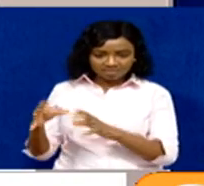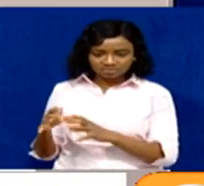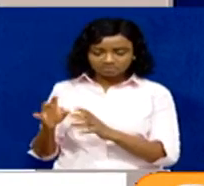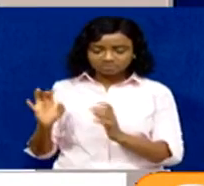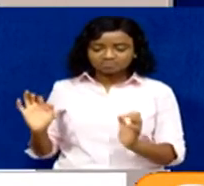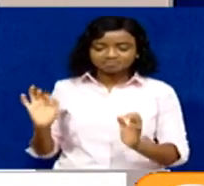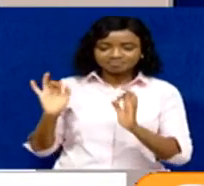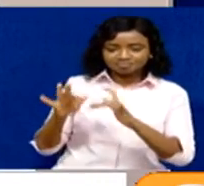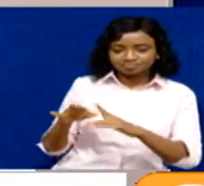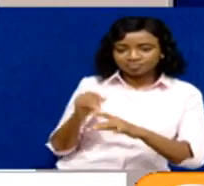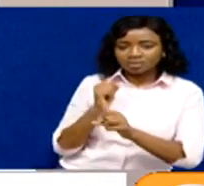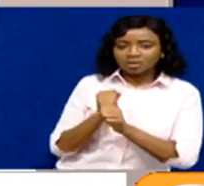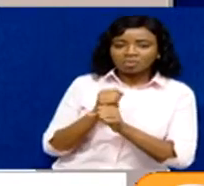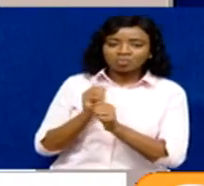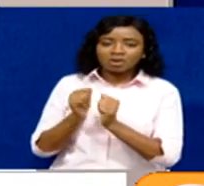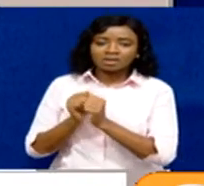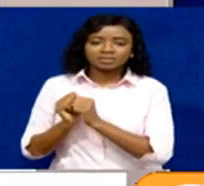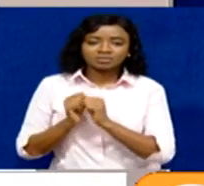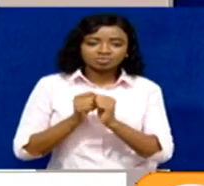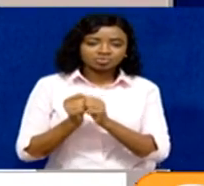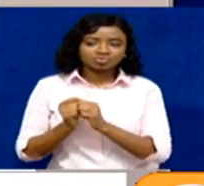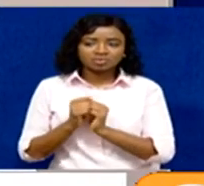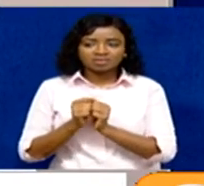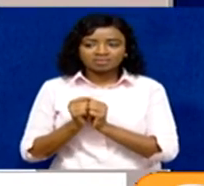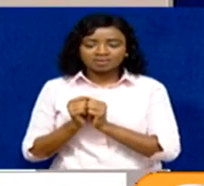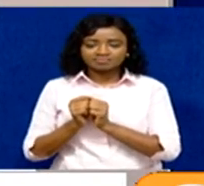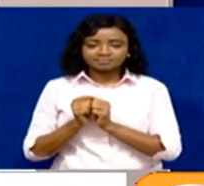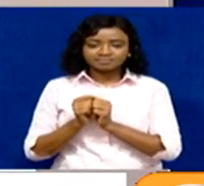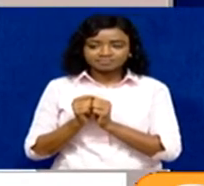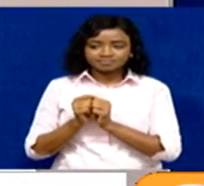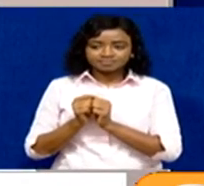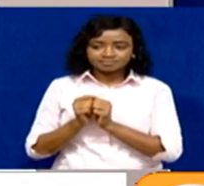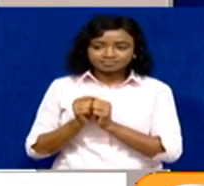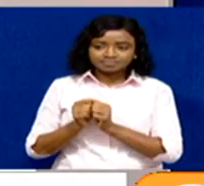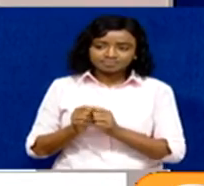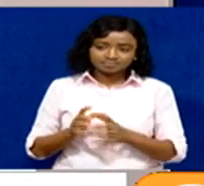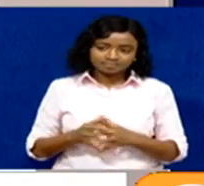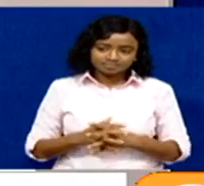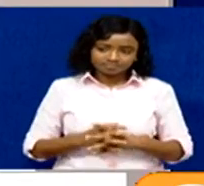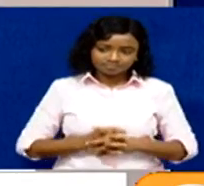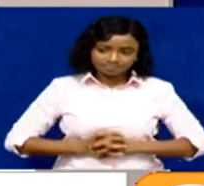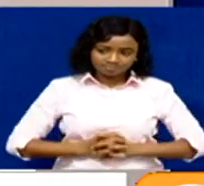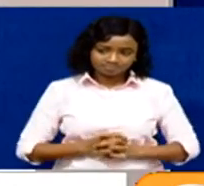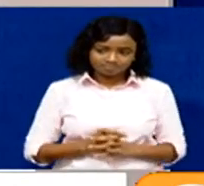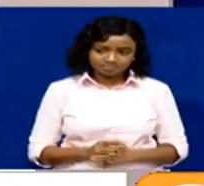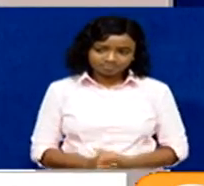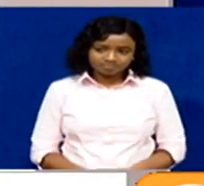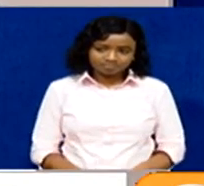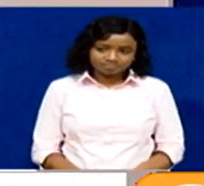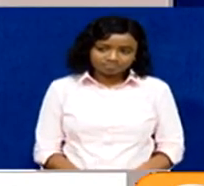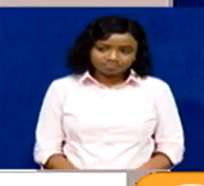came together, okay. Under the religious under the religious